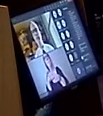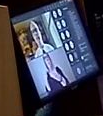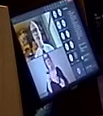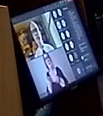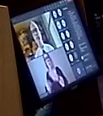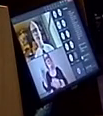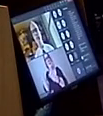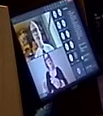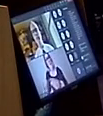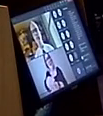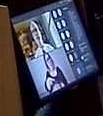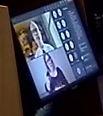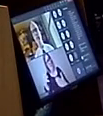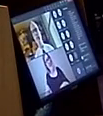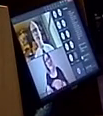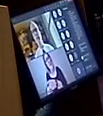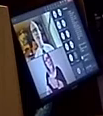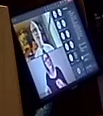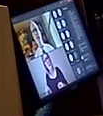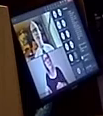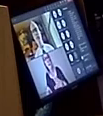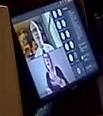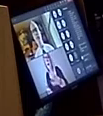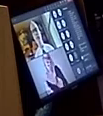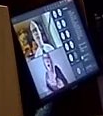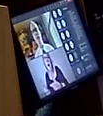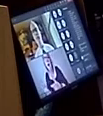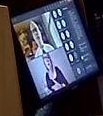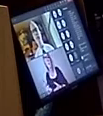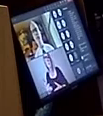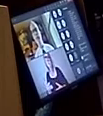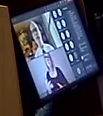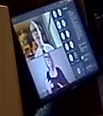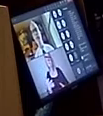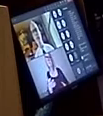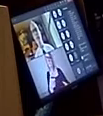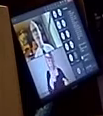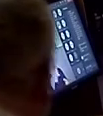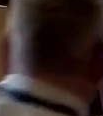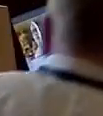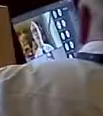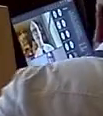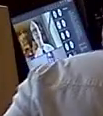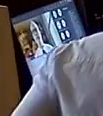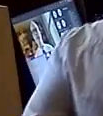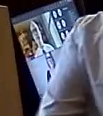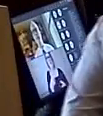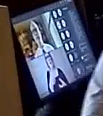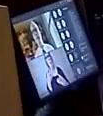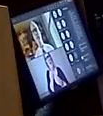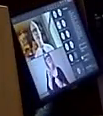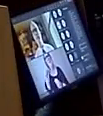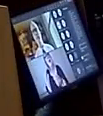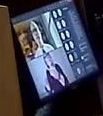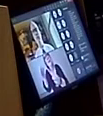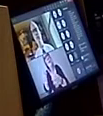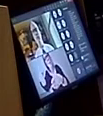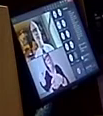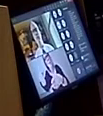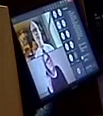constituent areas and discussing it with their own political members? So we're